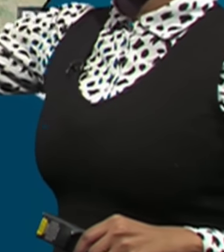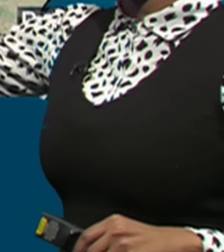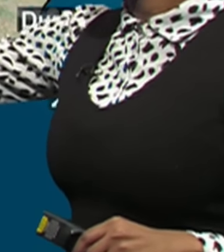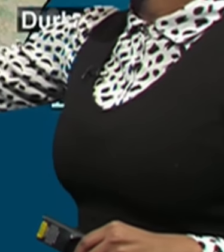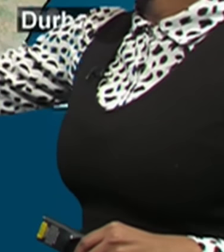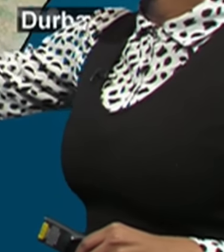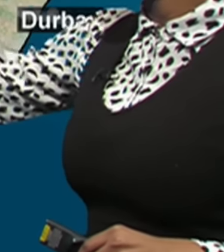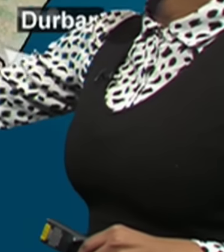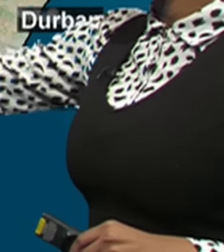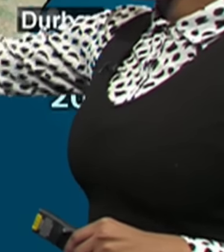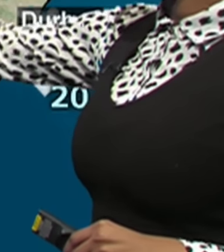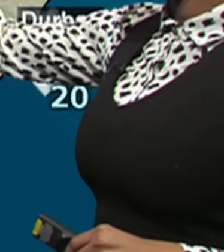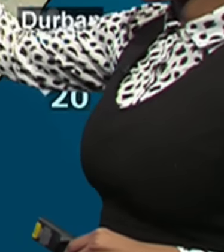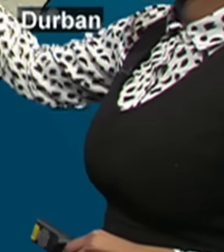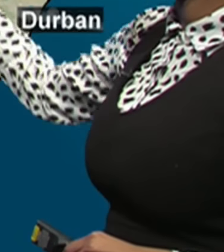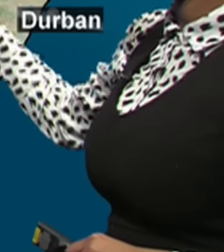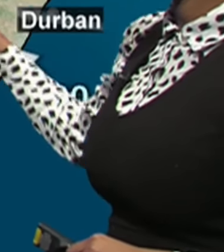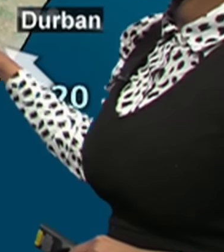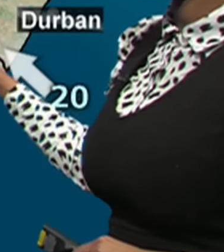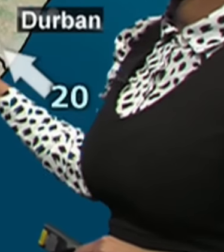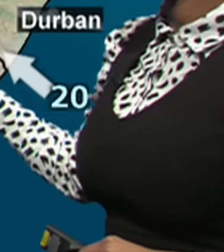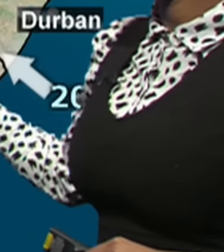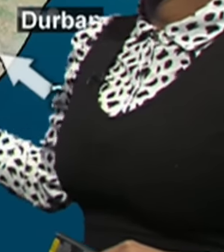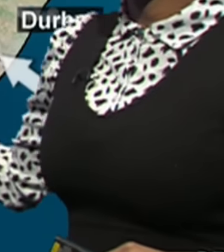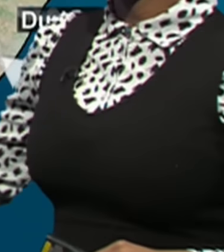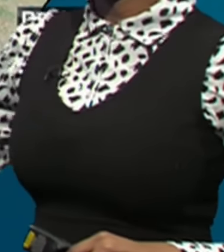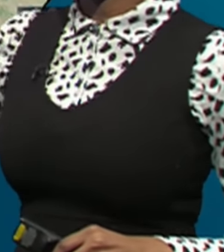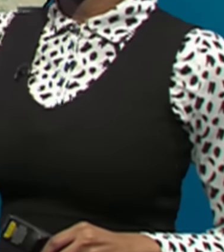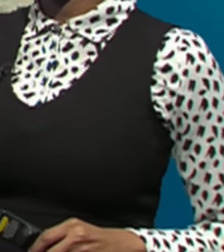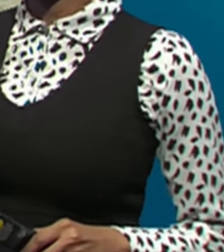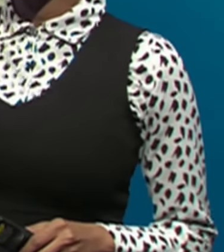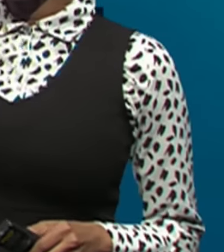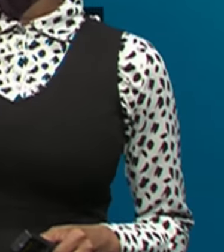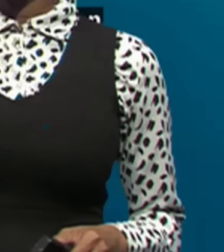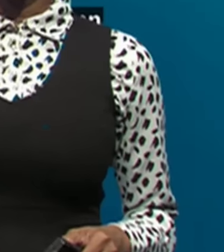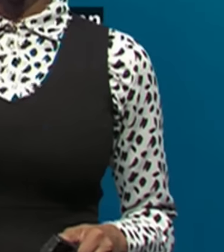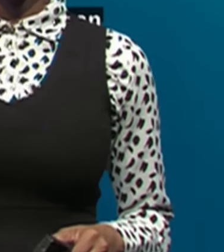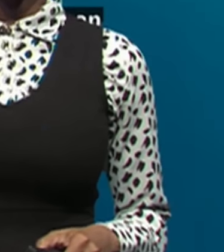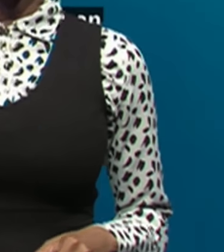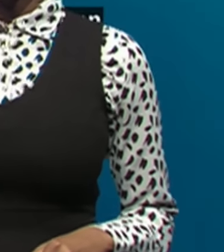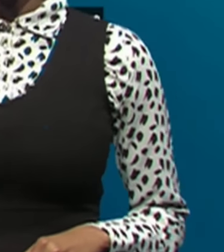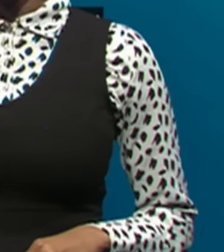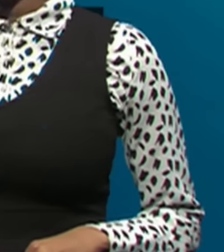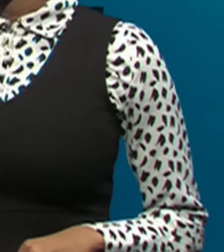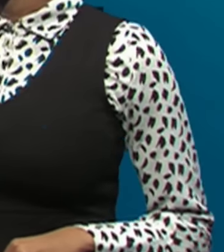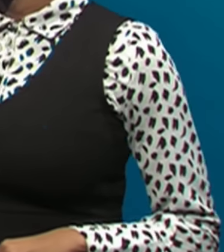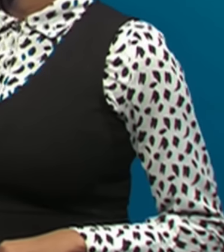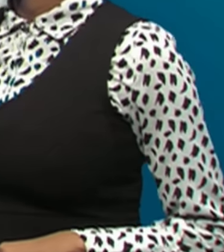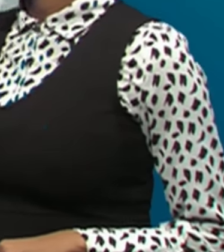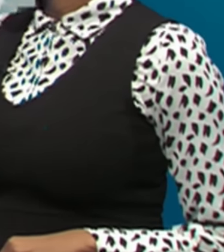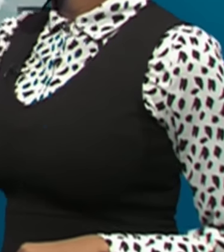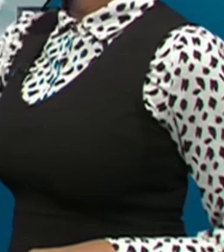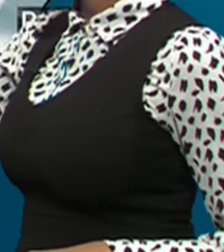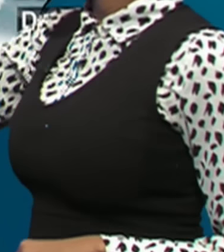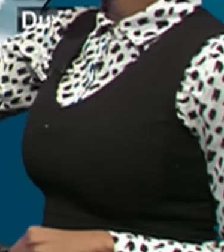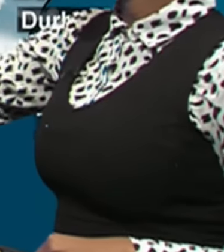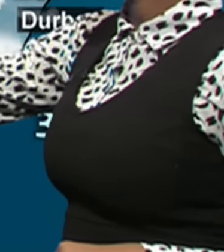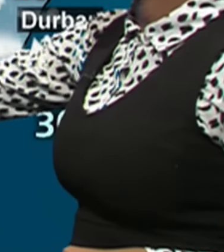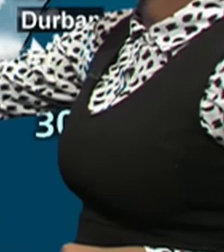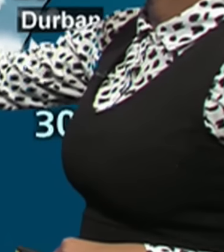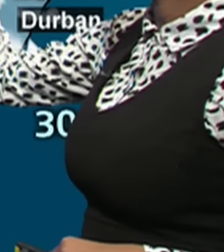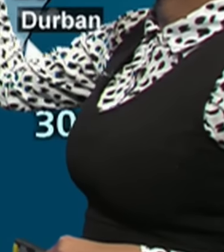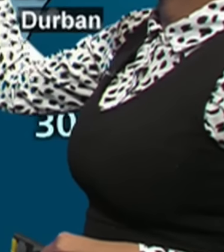di le 30 lebelela gape bogare jwa naga bo tla nna le gone go aparelwa ke maru le bophirima jwa naga bo tla nna le gone go apoga ka moso